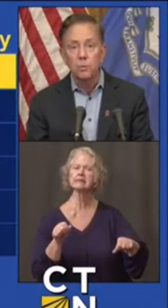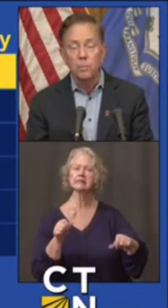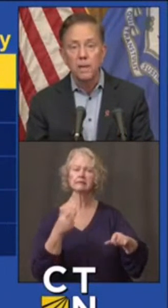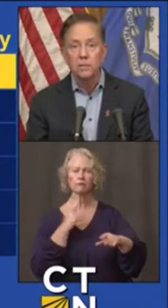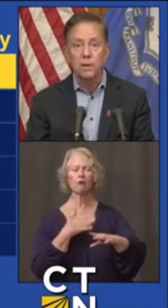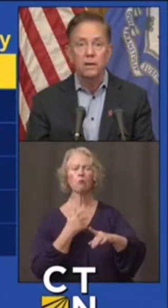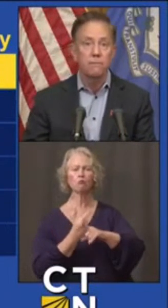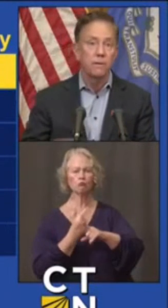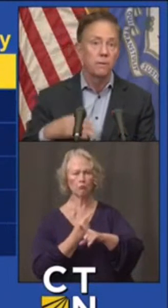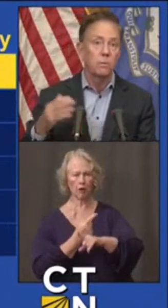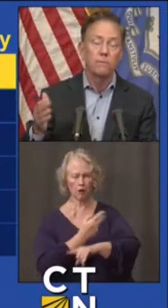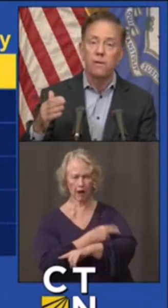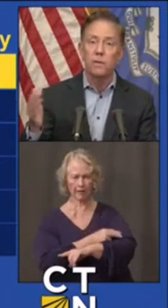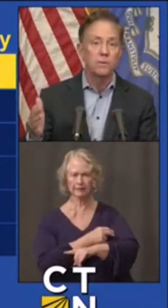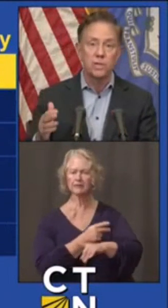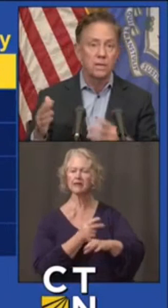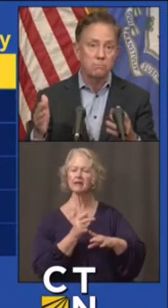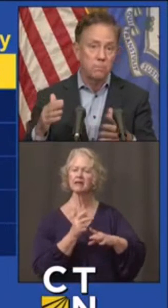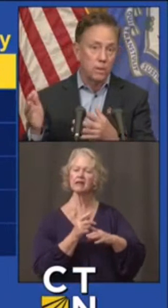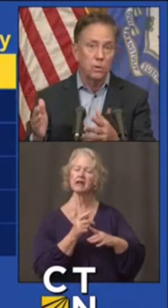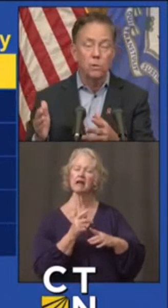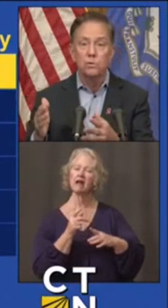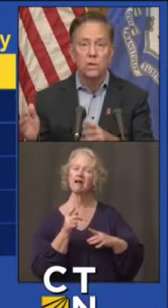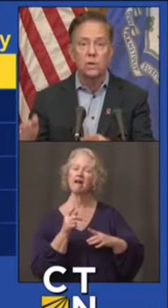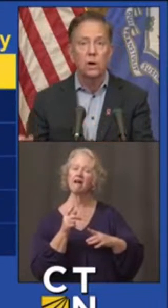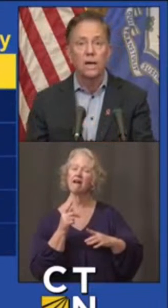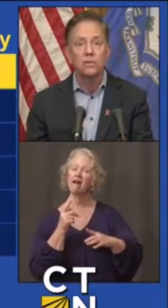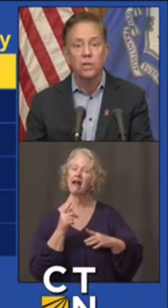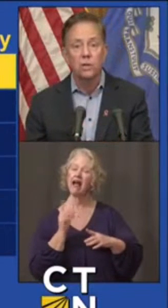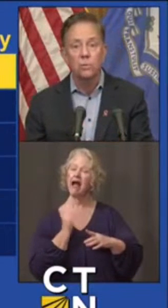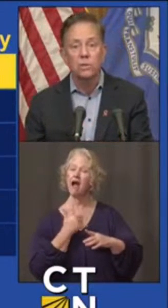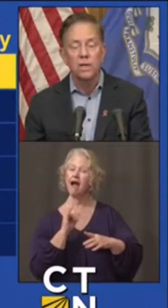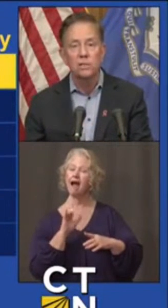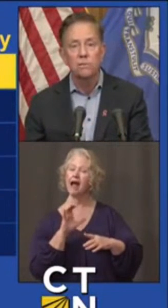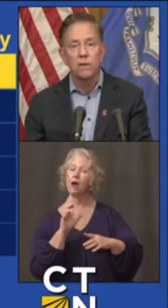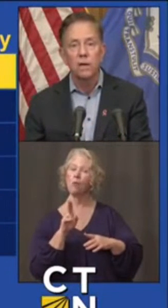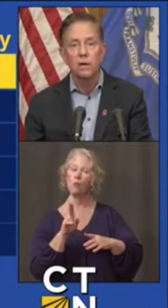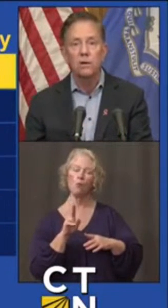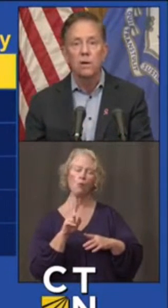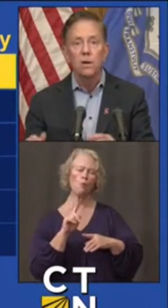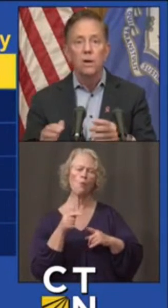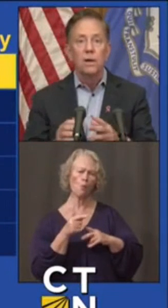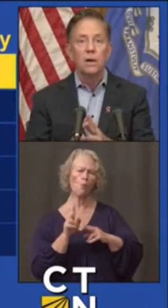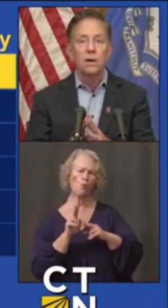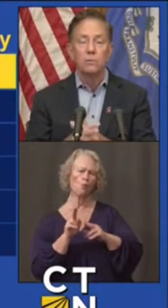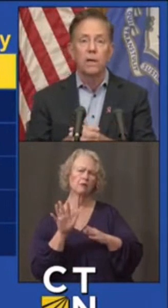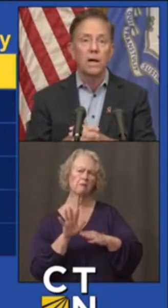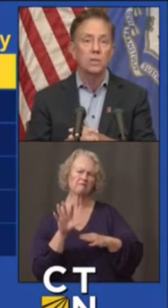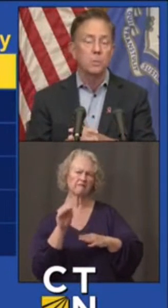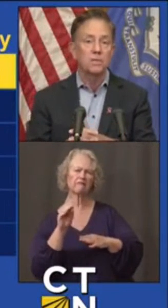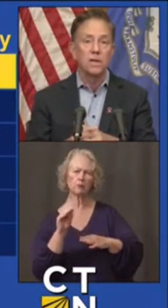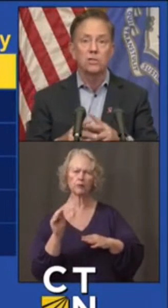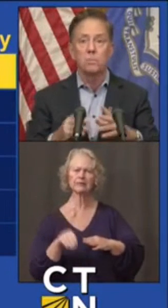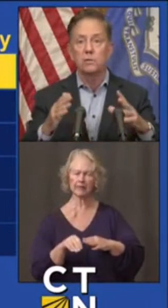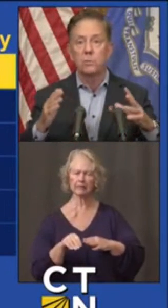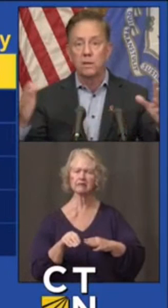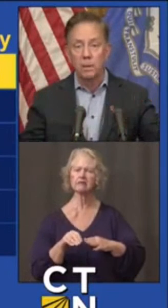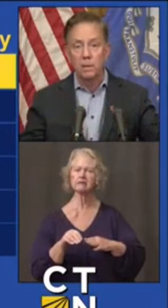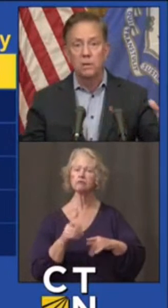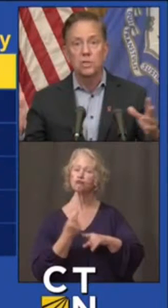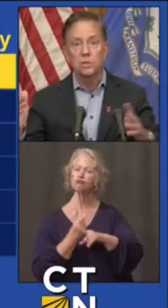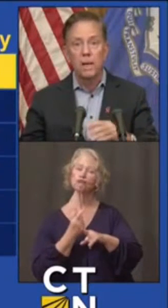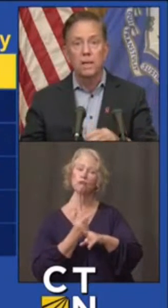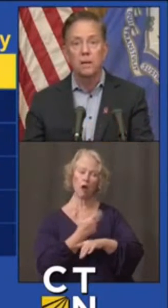hospital beds. We have only 50% use in our ICU, intensive care. The regular hospitalization beds, we have the